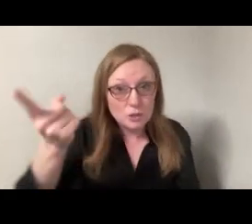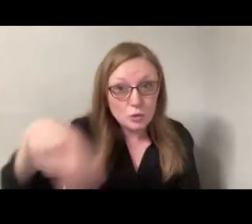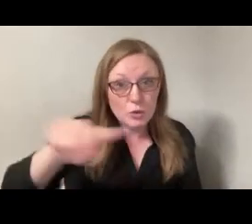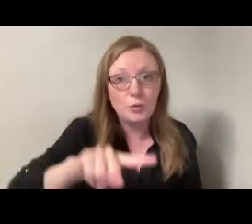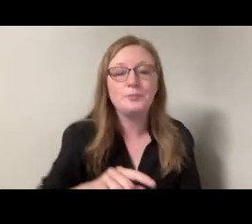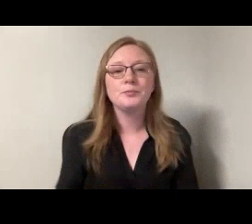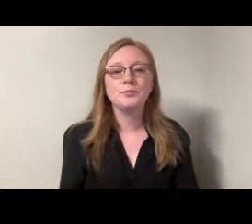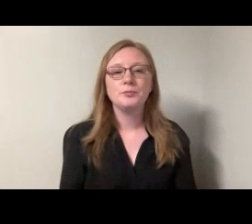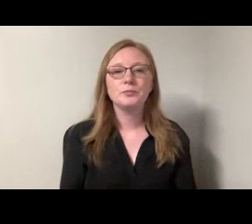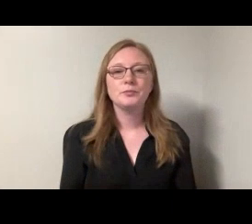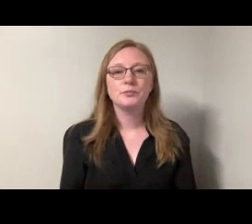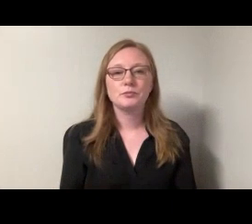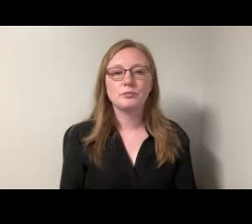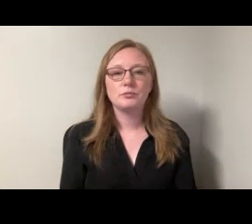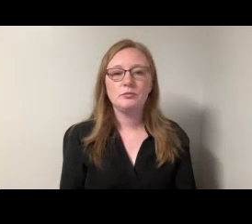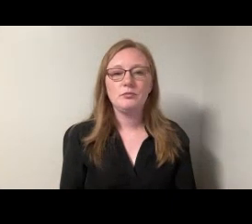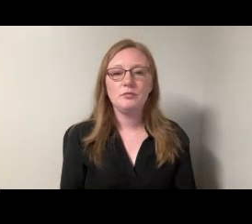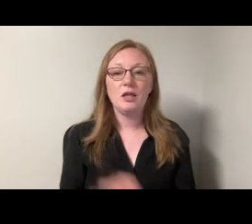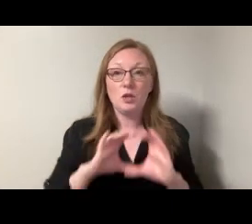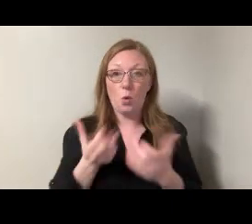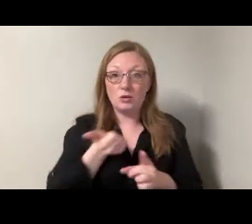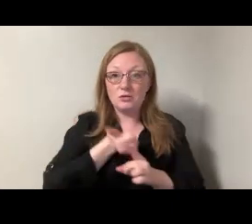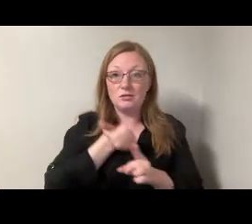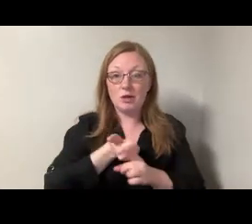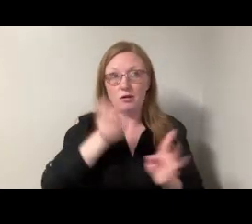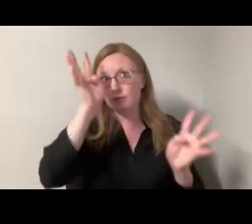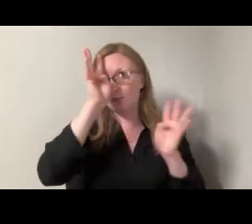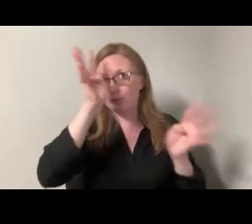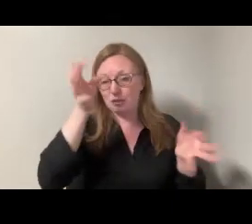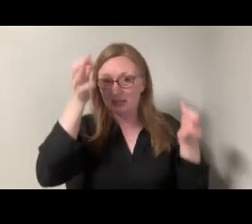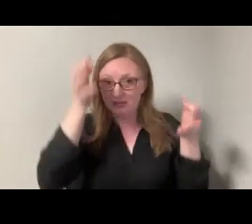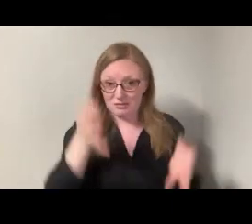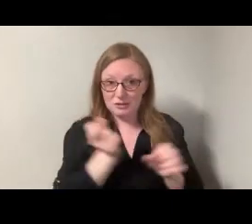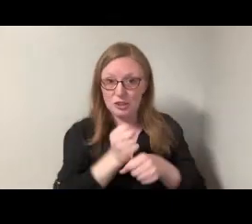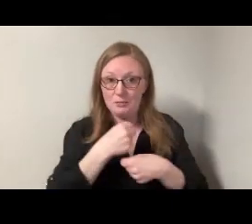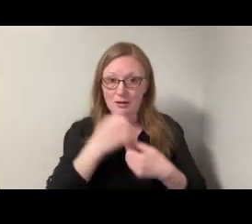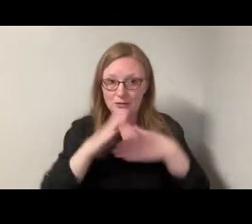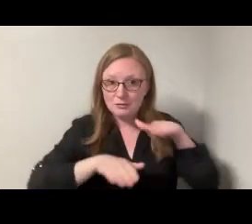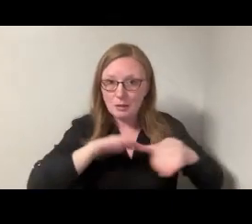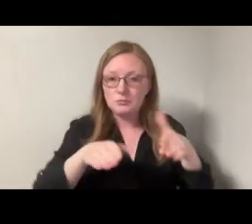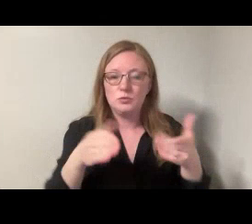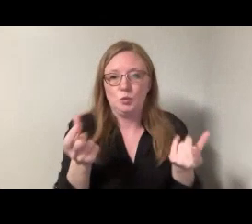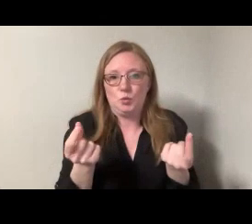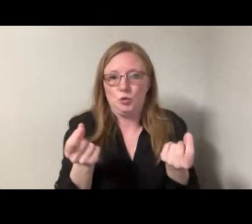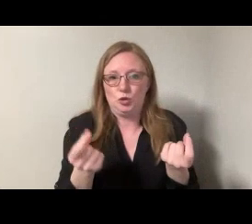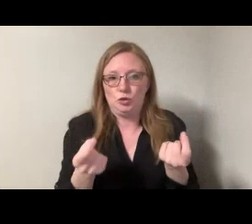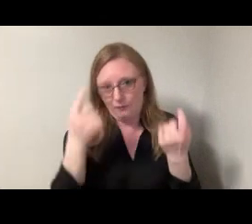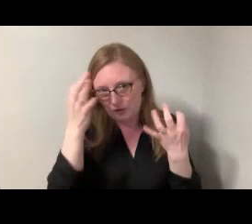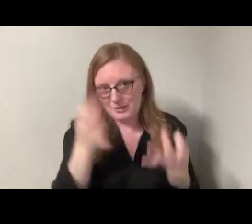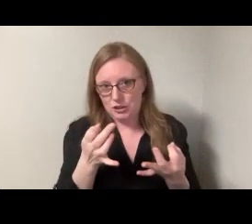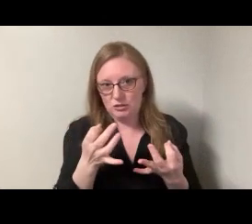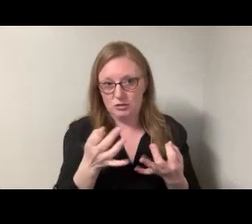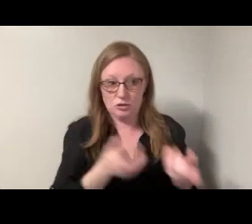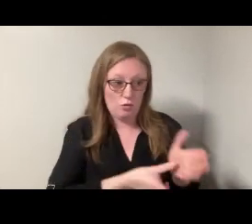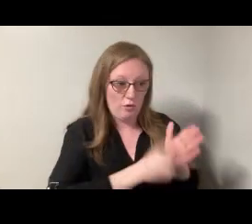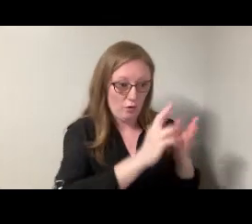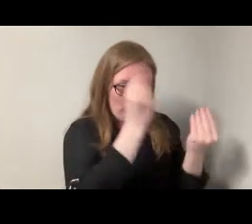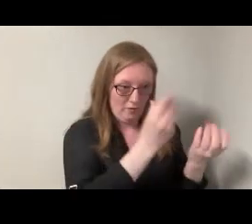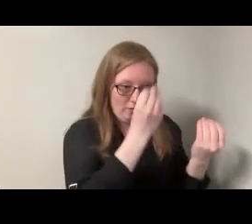the course comes up with these decision-making steps that review information,